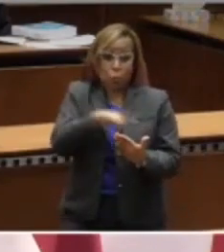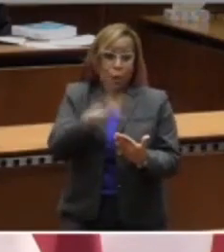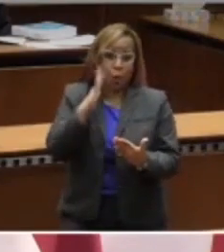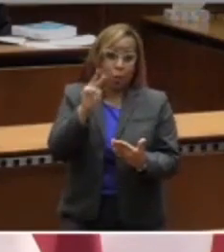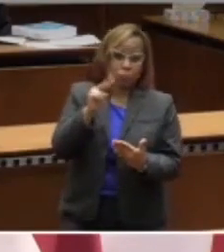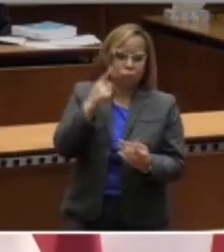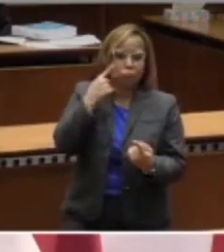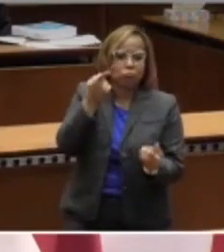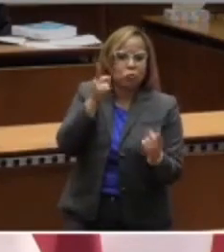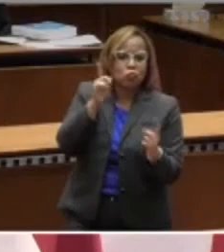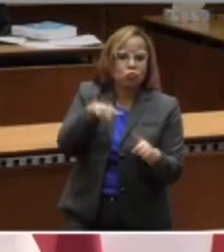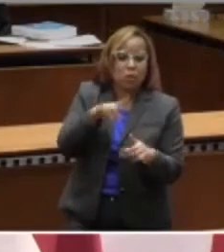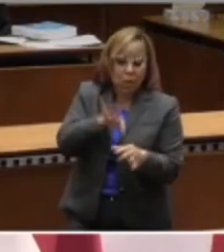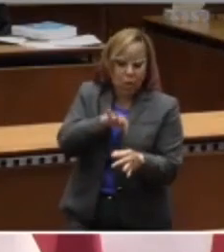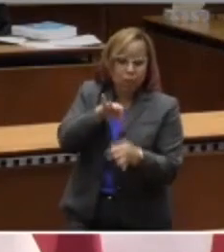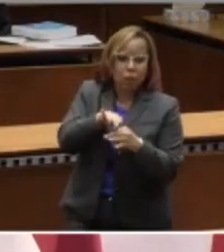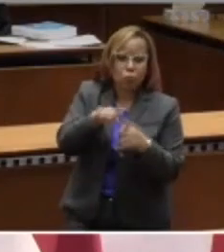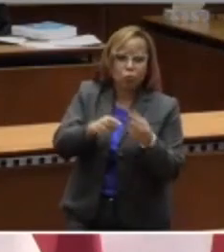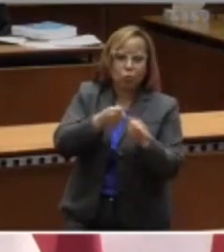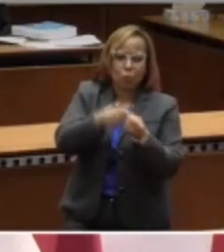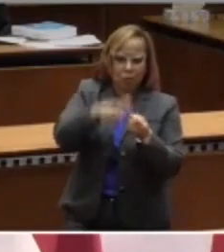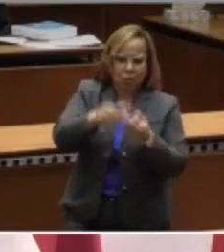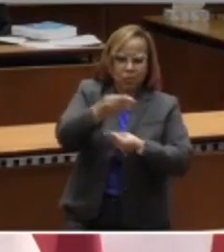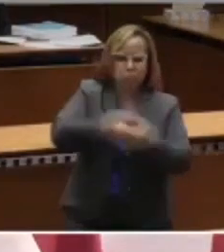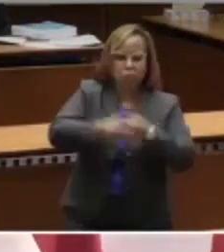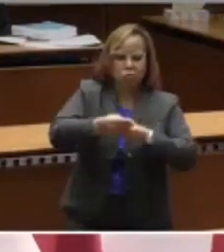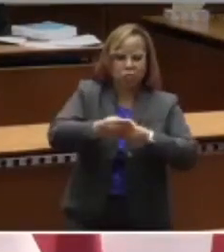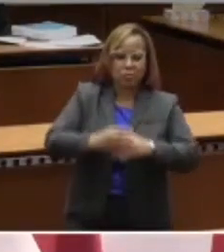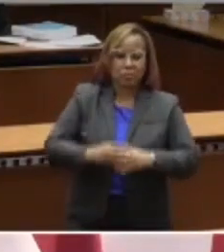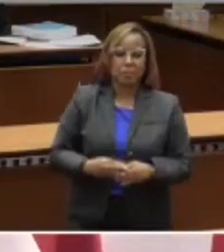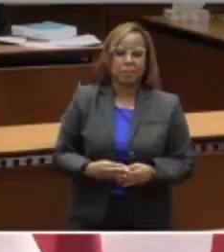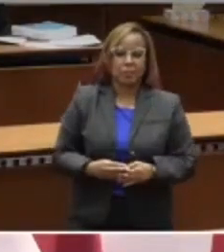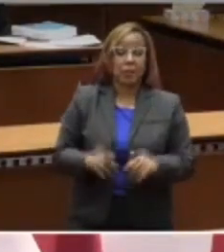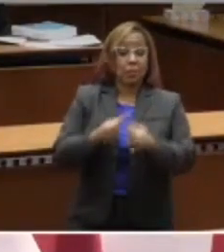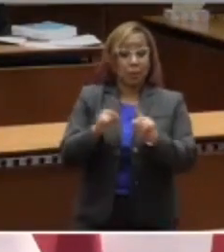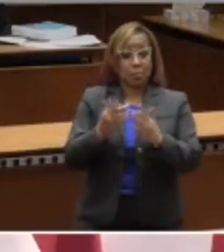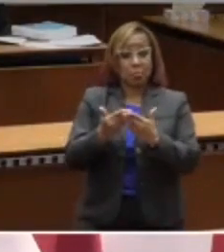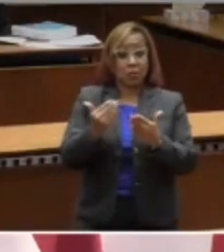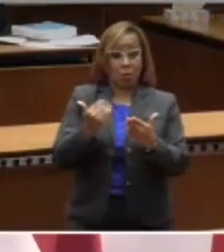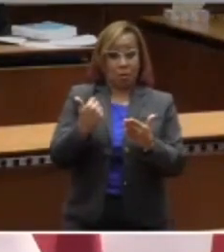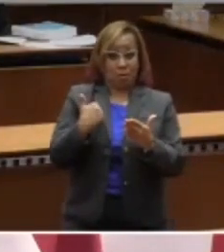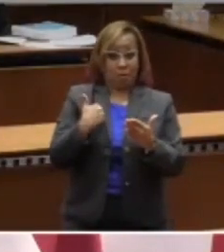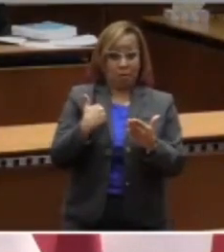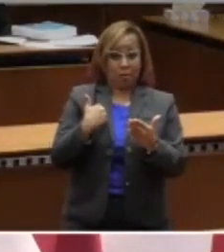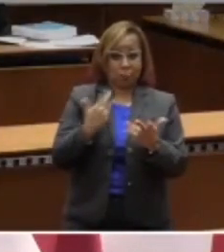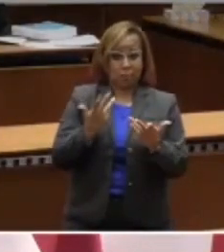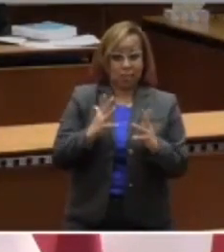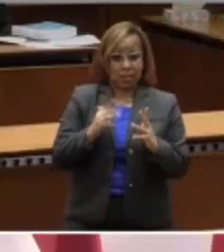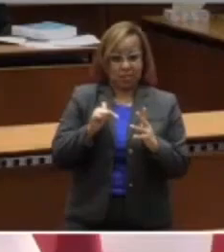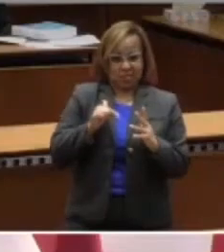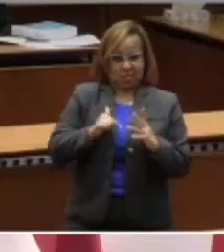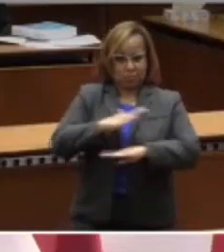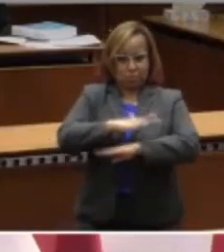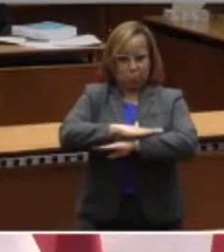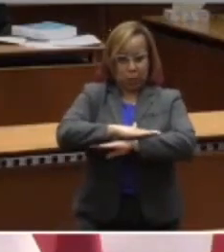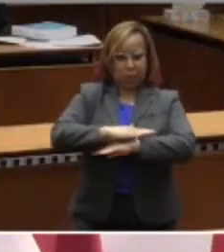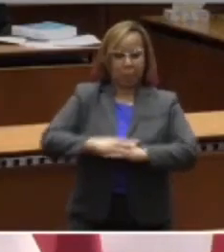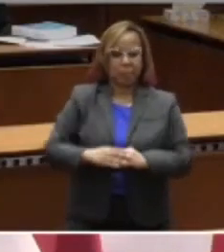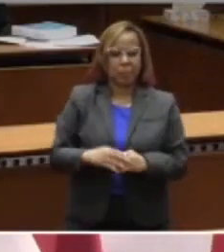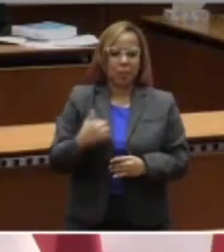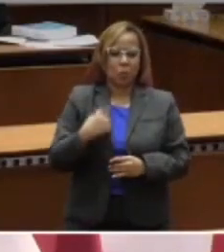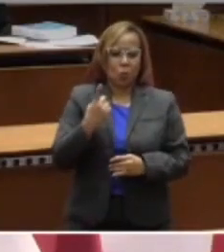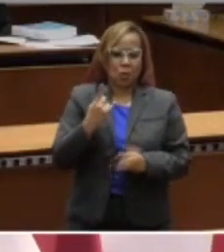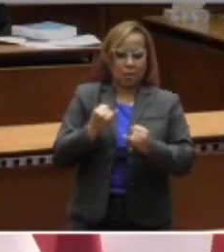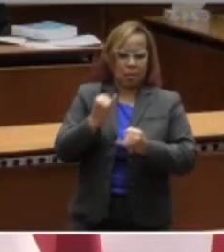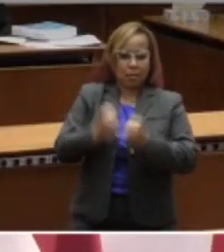agree and ultimately vote to support this budget. But before I leave this podium, I have